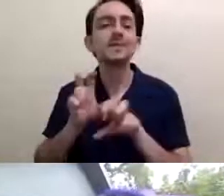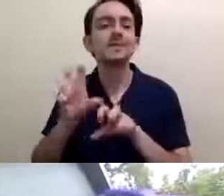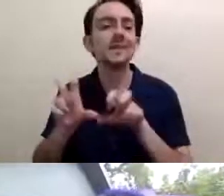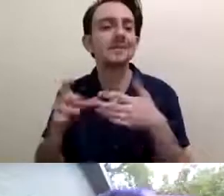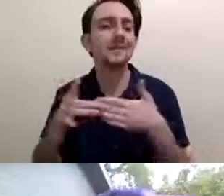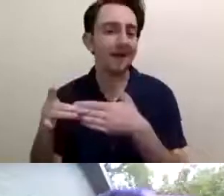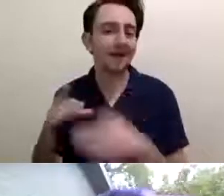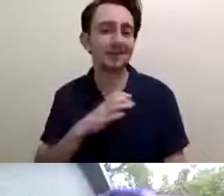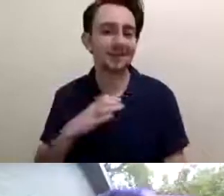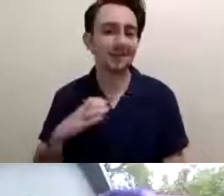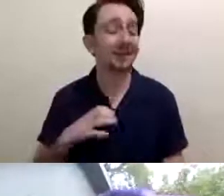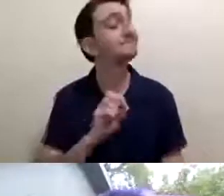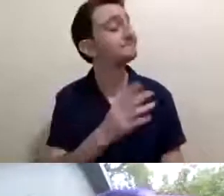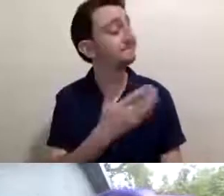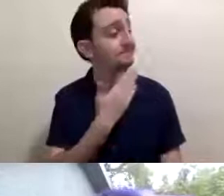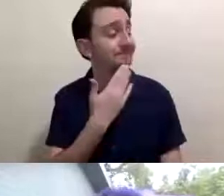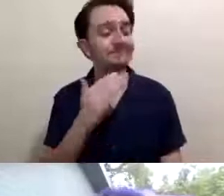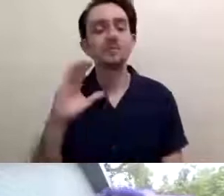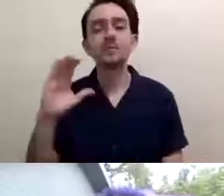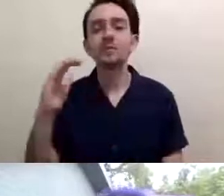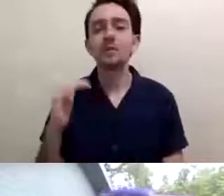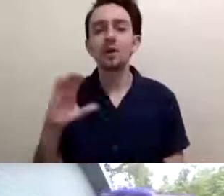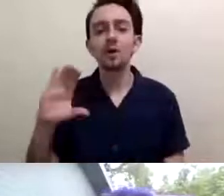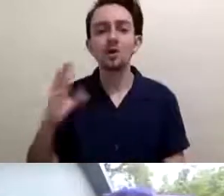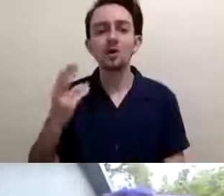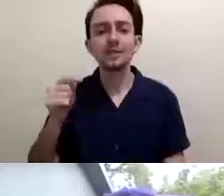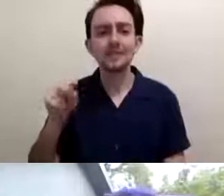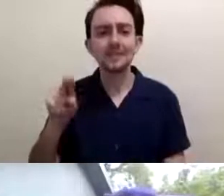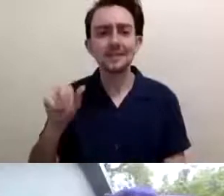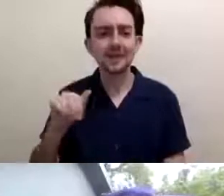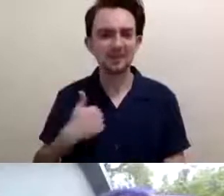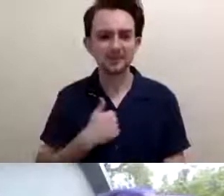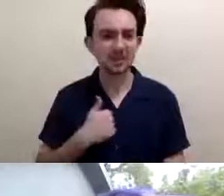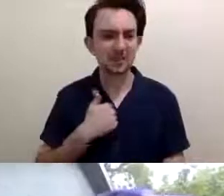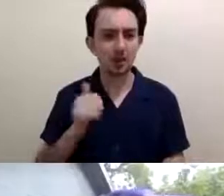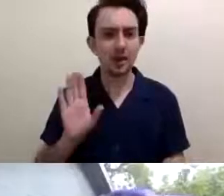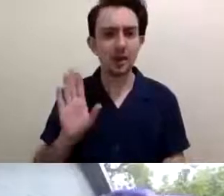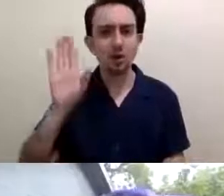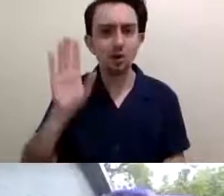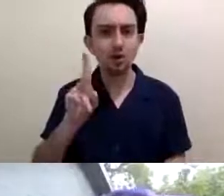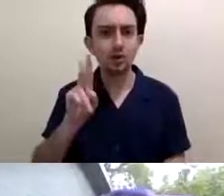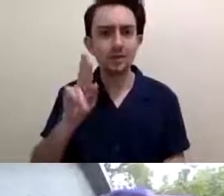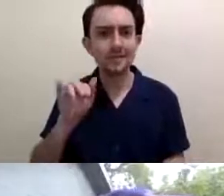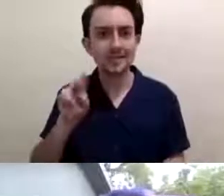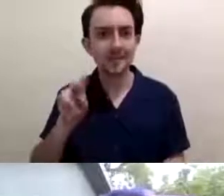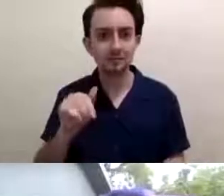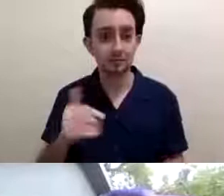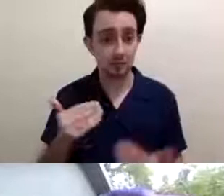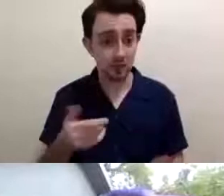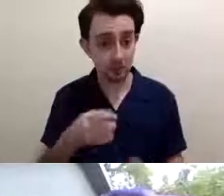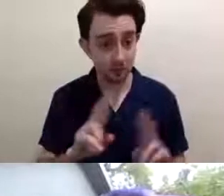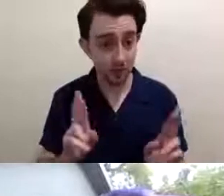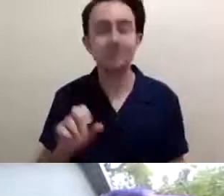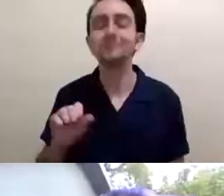Annette, Christina, sorry, darling, I didn't see your hand up. No, I was just gonna go next. Yeah. Yeah, so I think